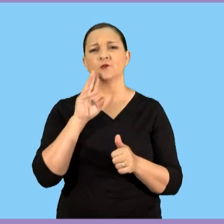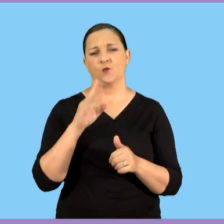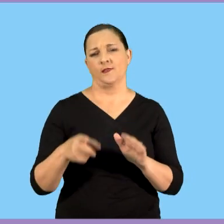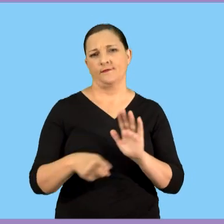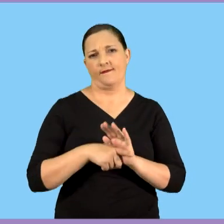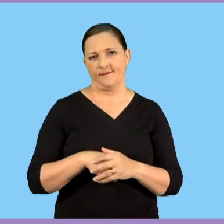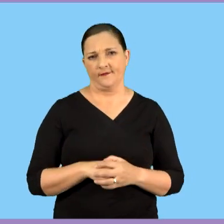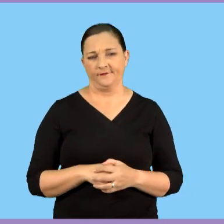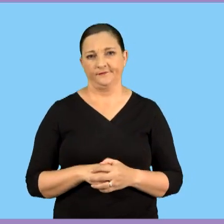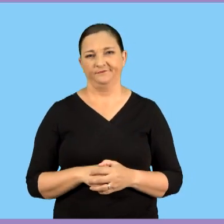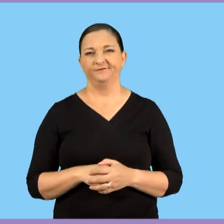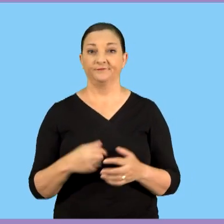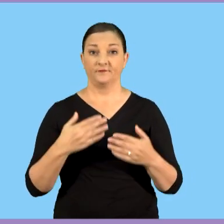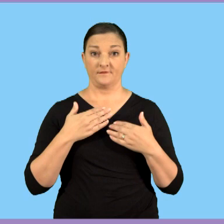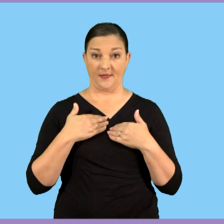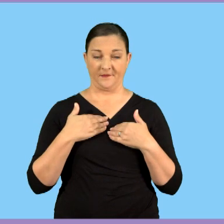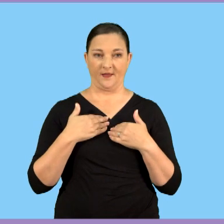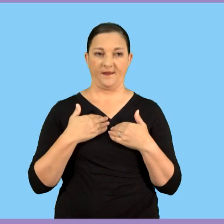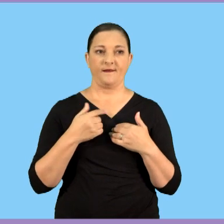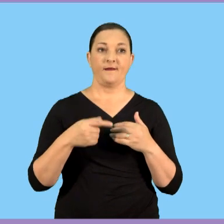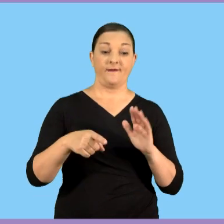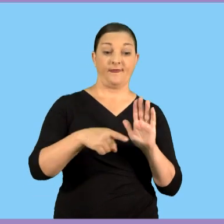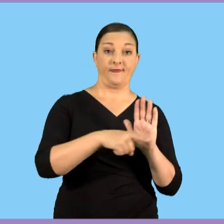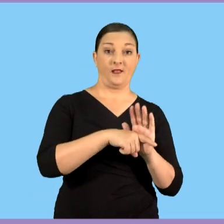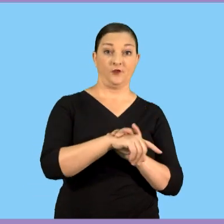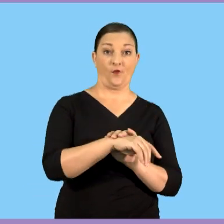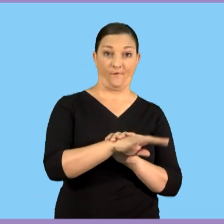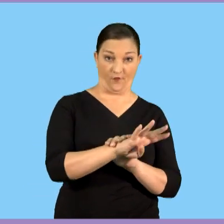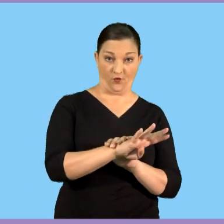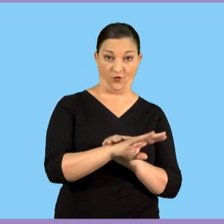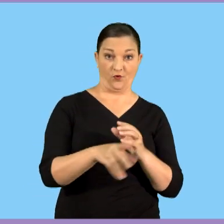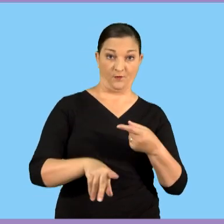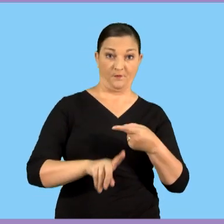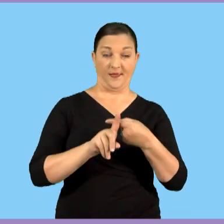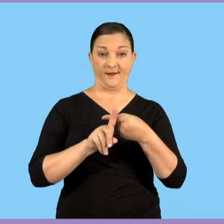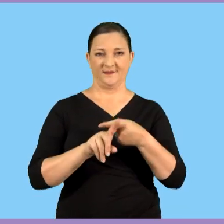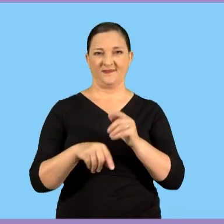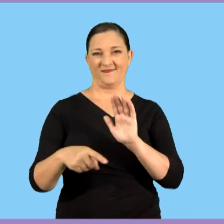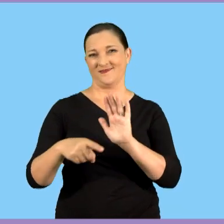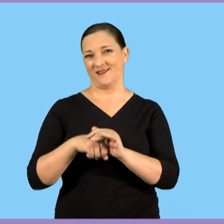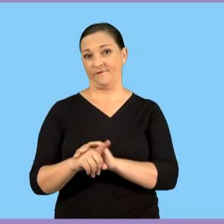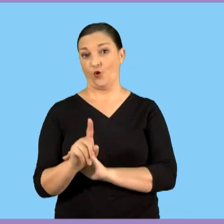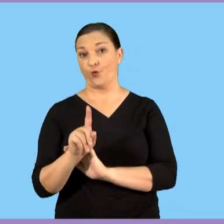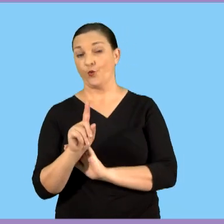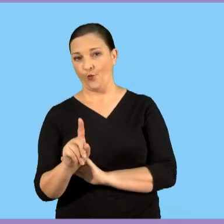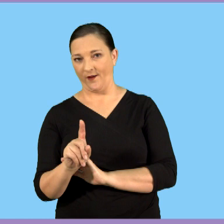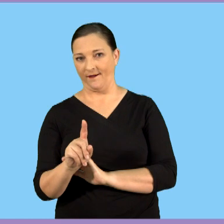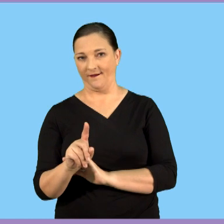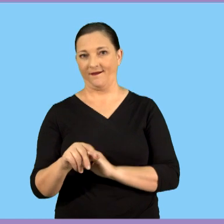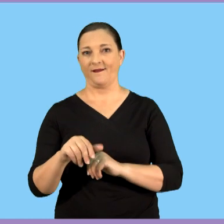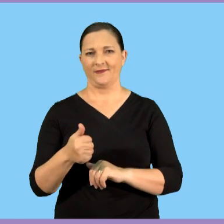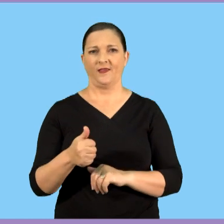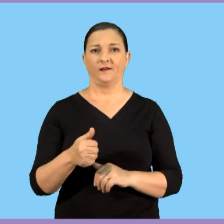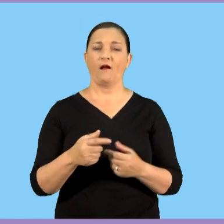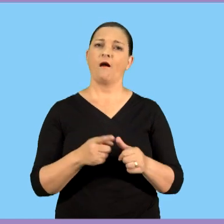For example, if I have a negative 4 plus a negative 1, the answer is going to be a